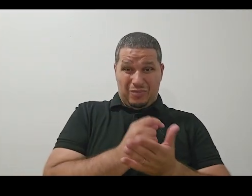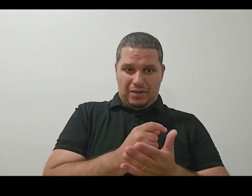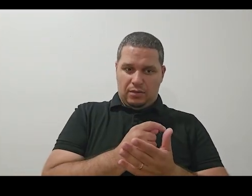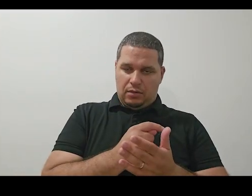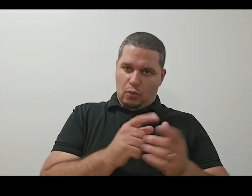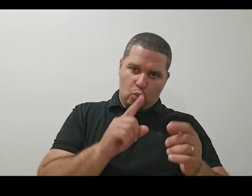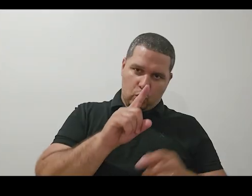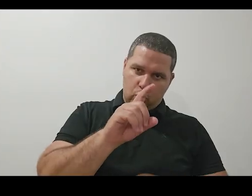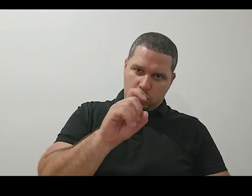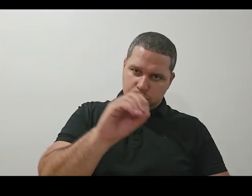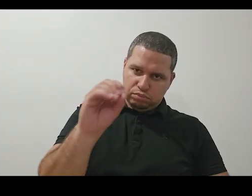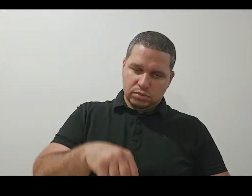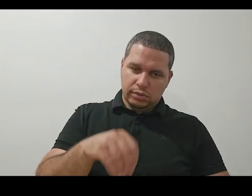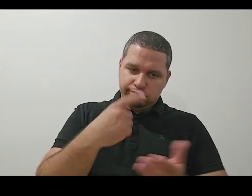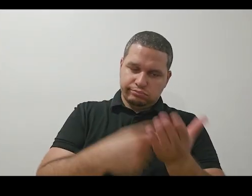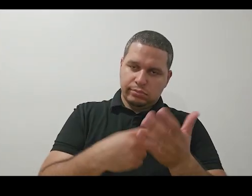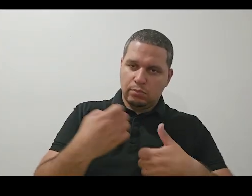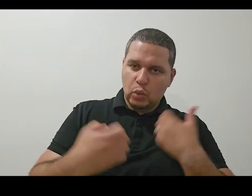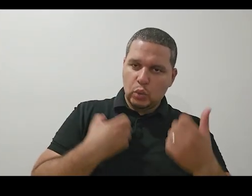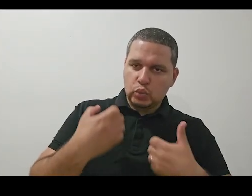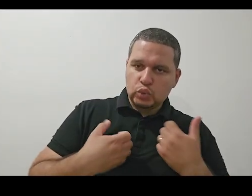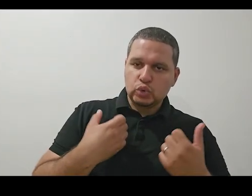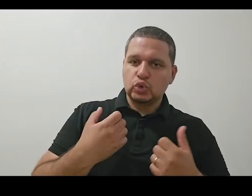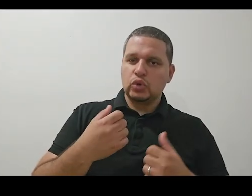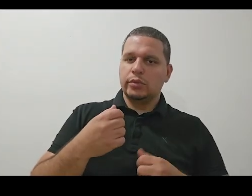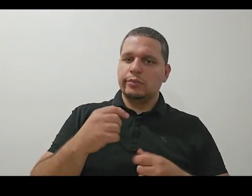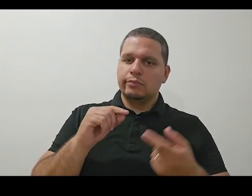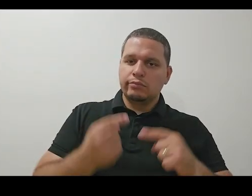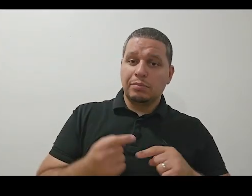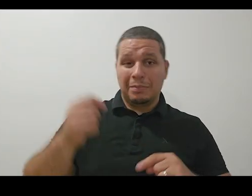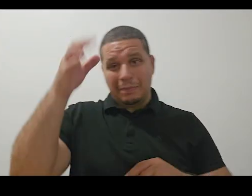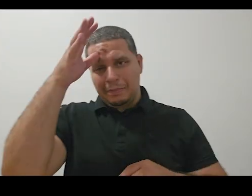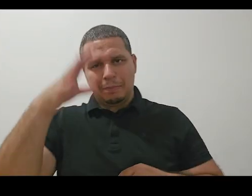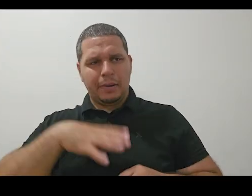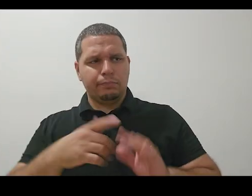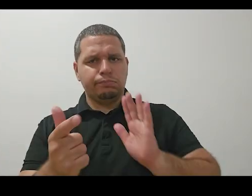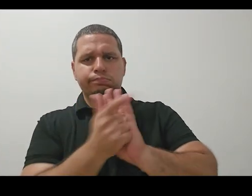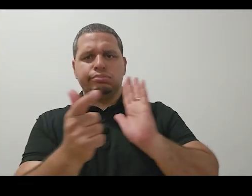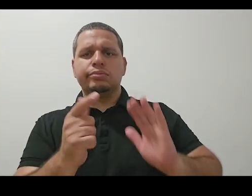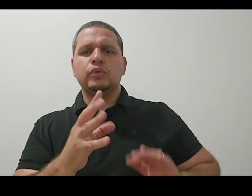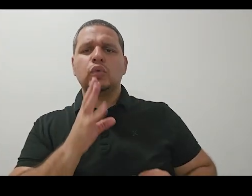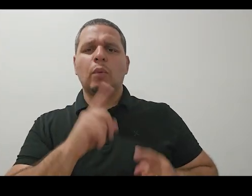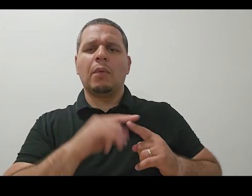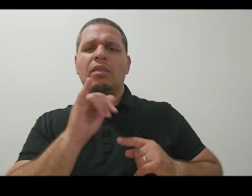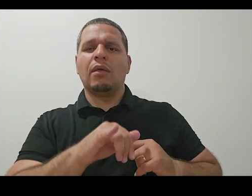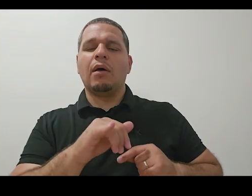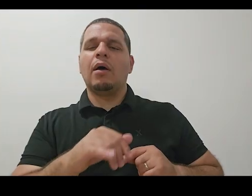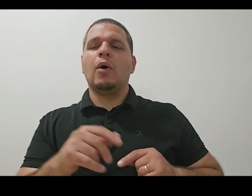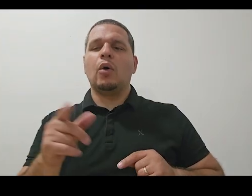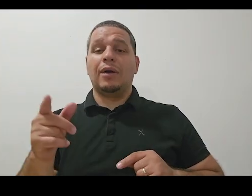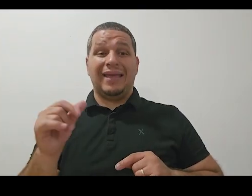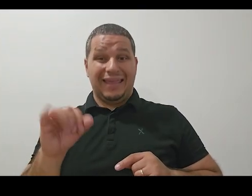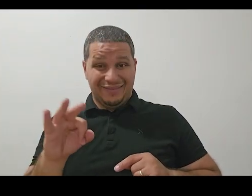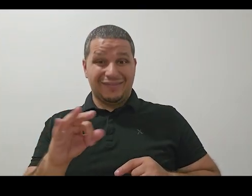the wounds we have, the trauma we have. And men are not allowed to talk about it. So, and it will be seen as